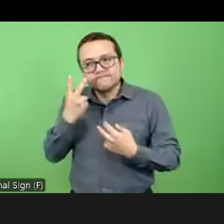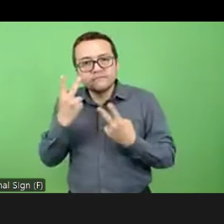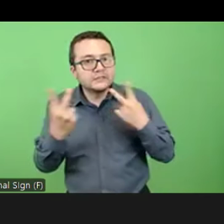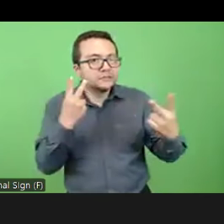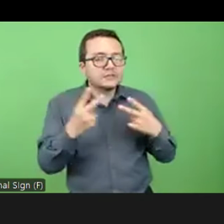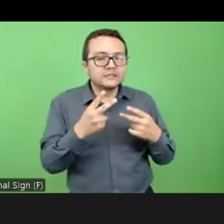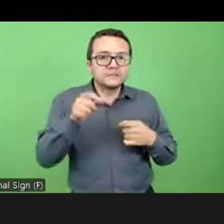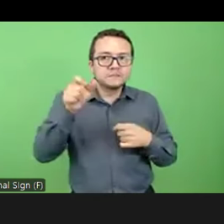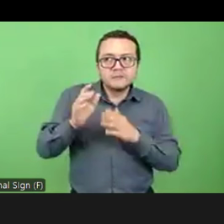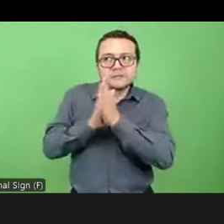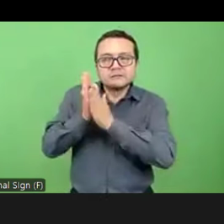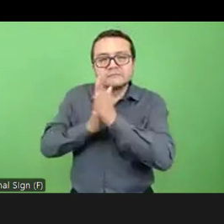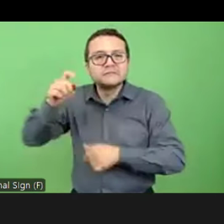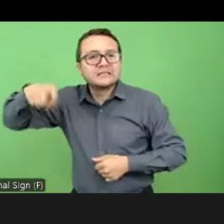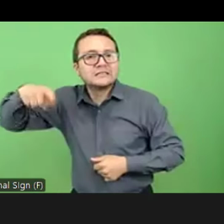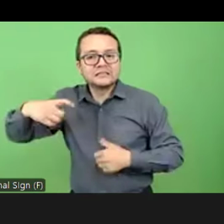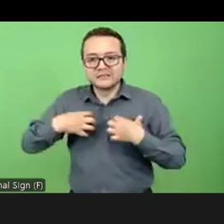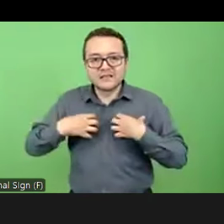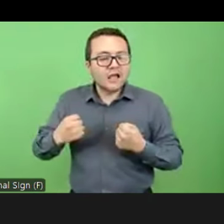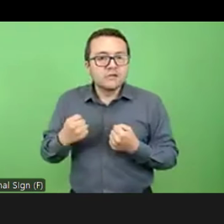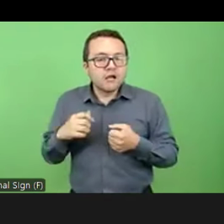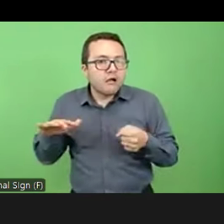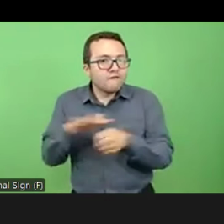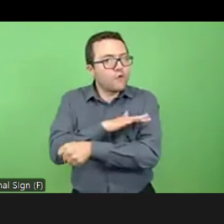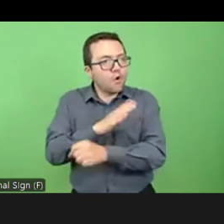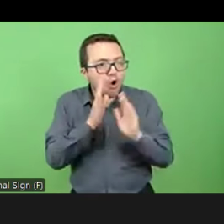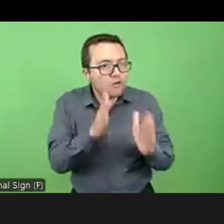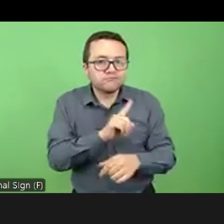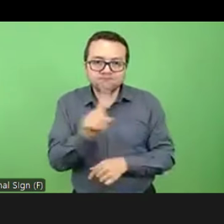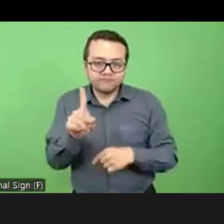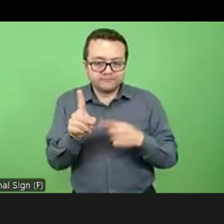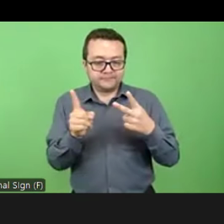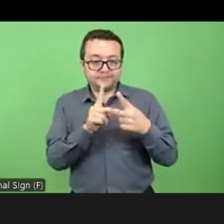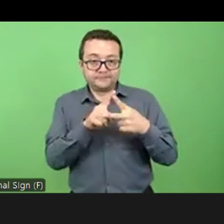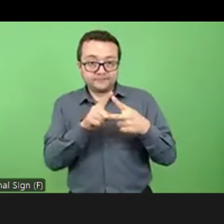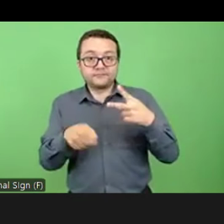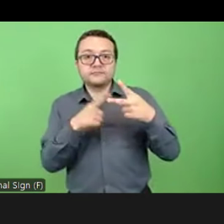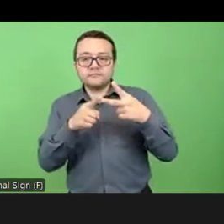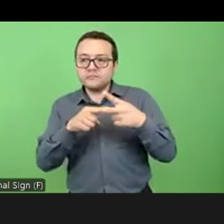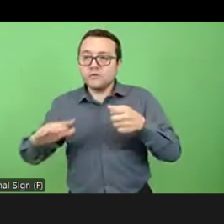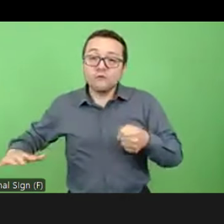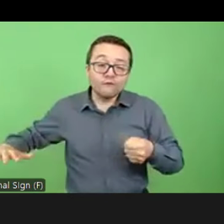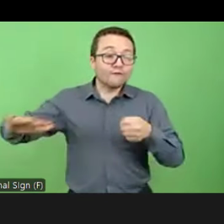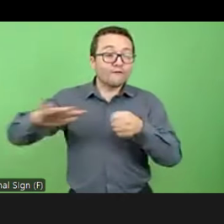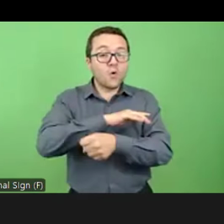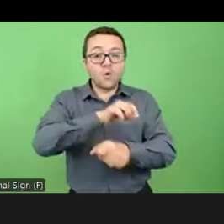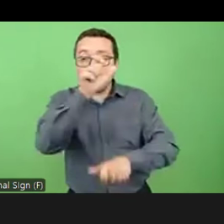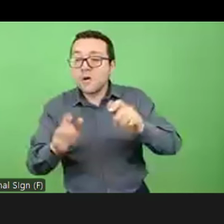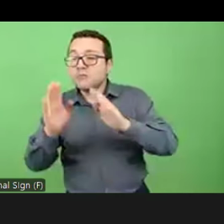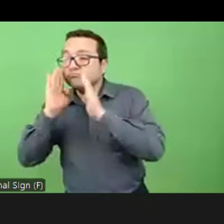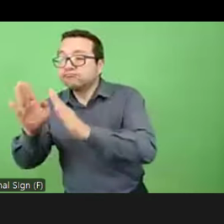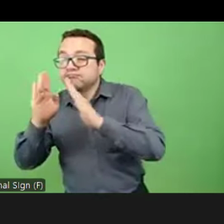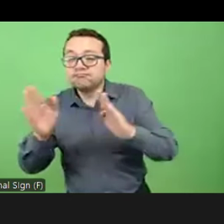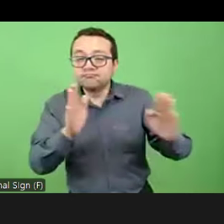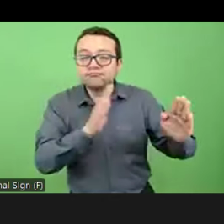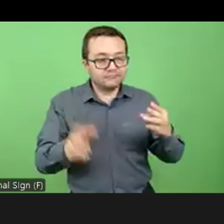having satisfaction Segundo, of health la assistance. And cobertura second, the de servicios coverage asistenciales of these desde el punto de vista services financiero. and in reference to Este the informe financial permite